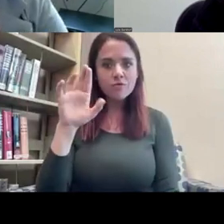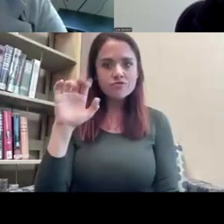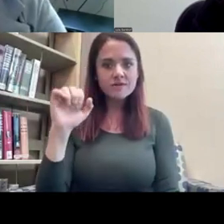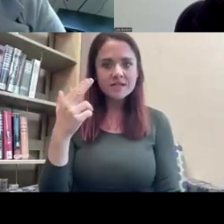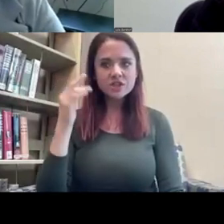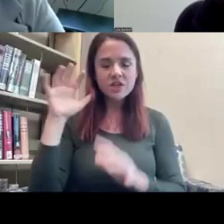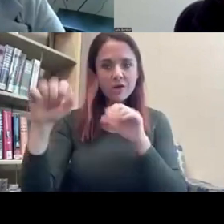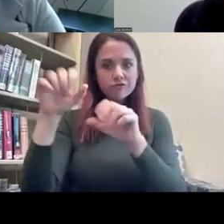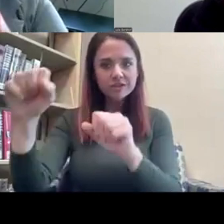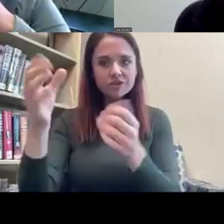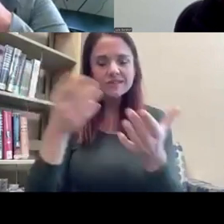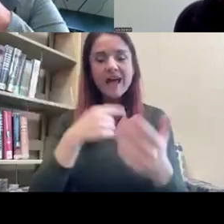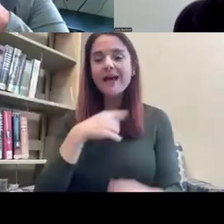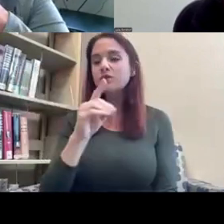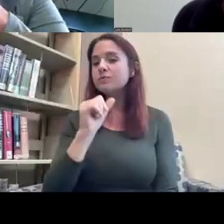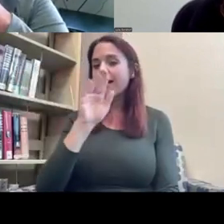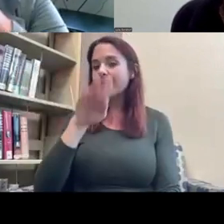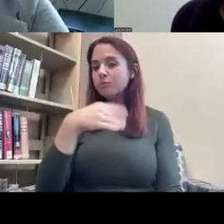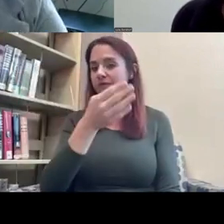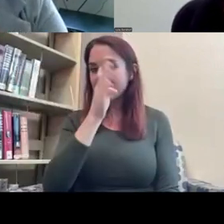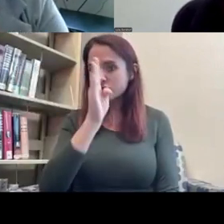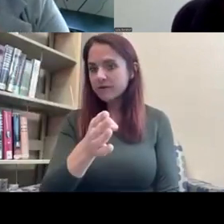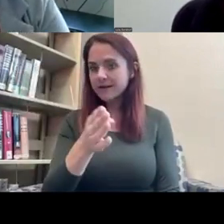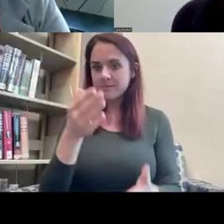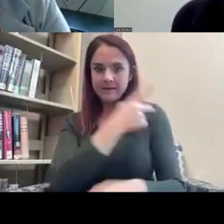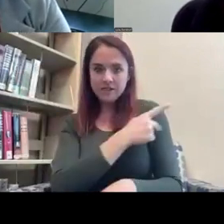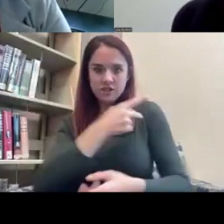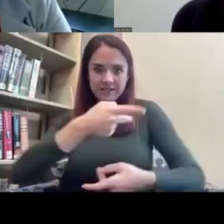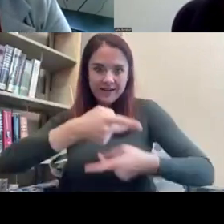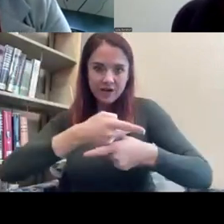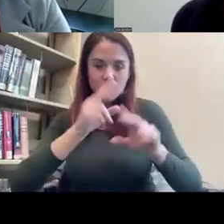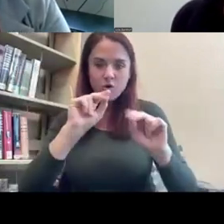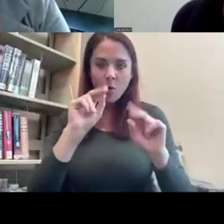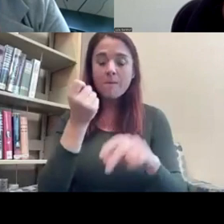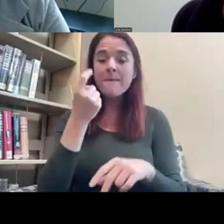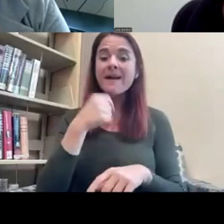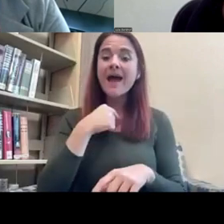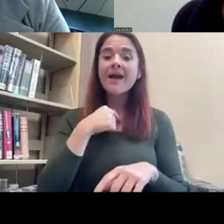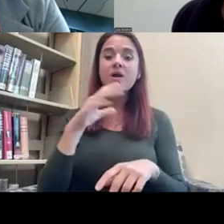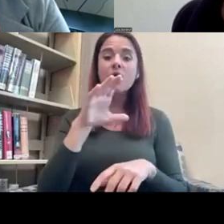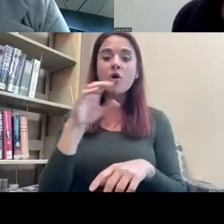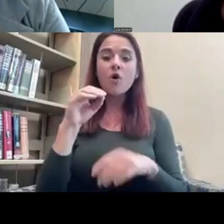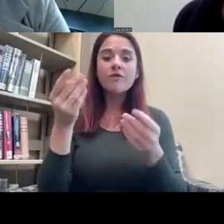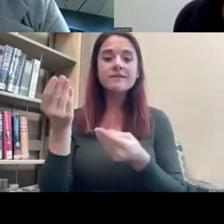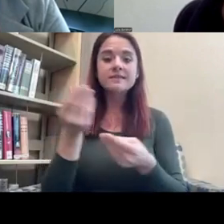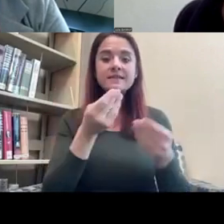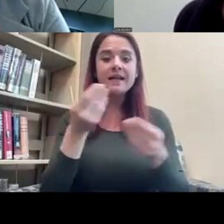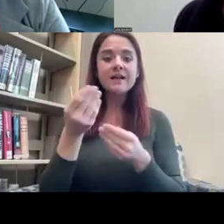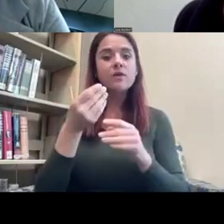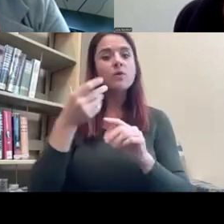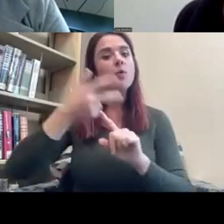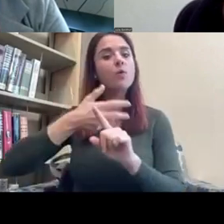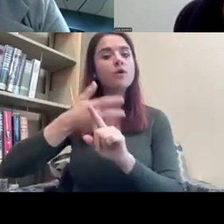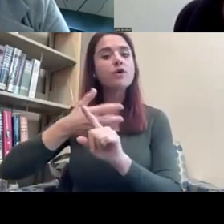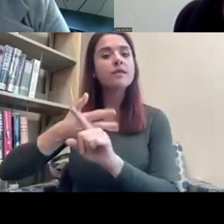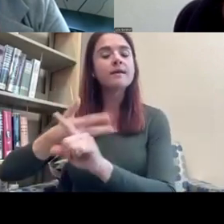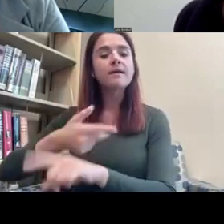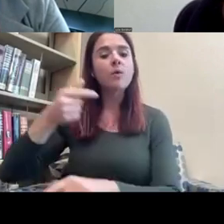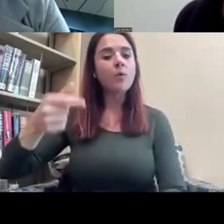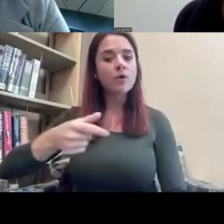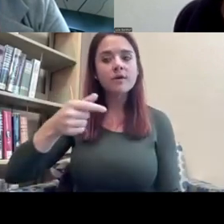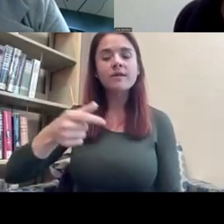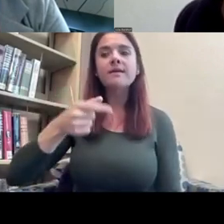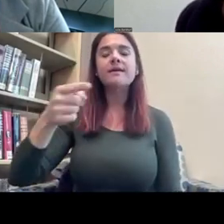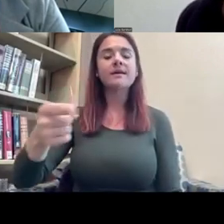actually provide direct patient care, but I do co-facilitate our quarterly cancer services meeting here at